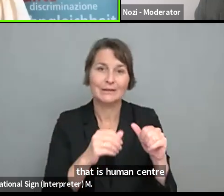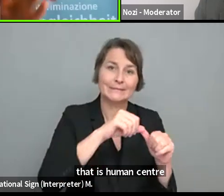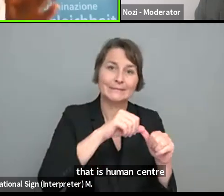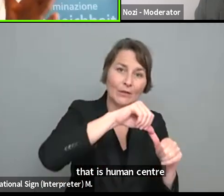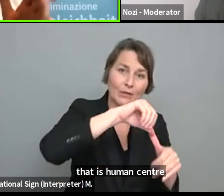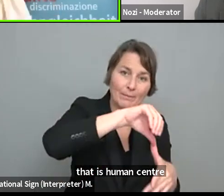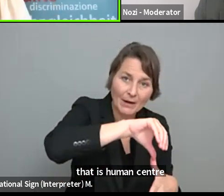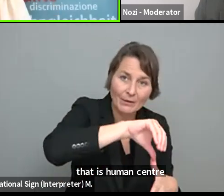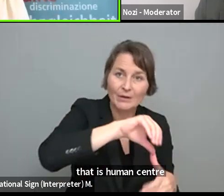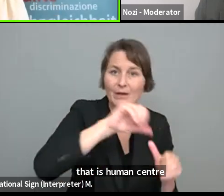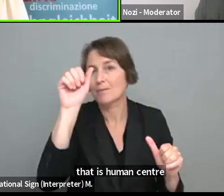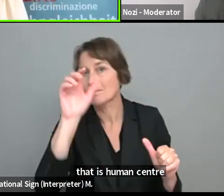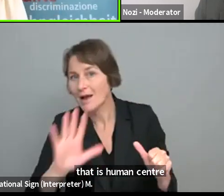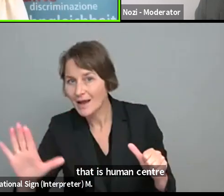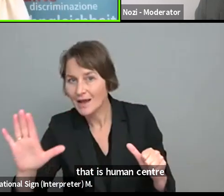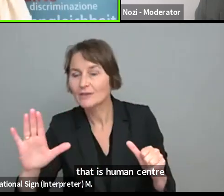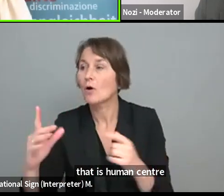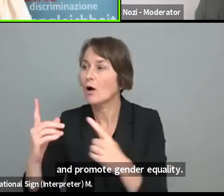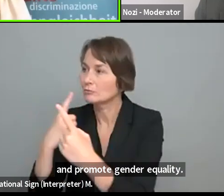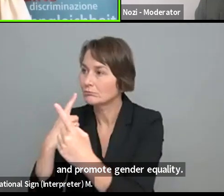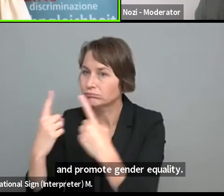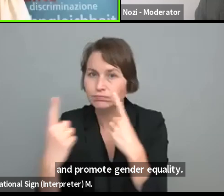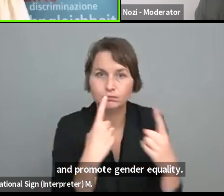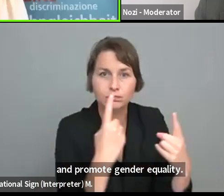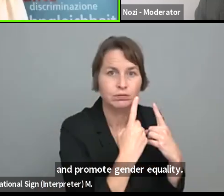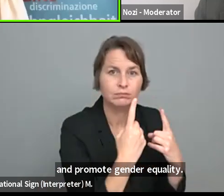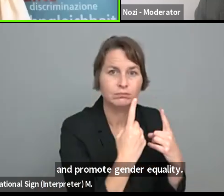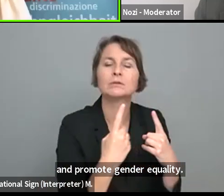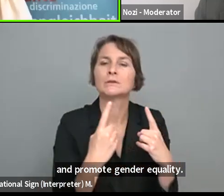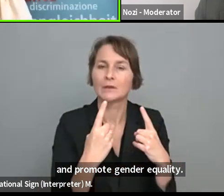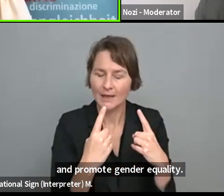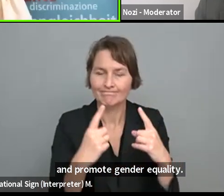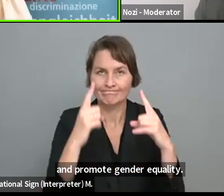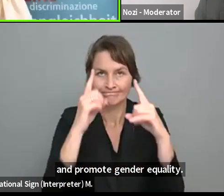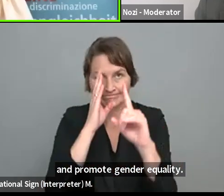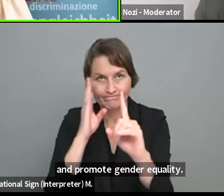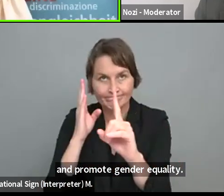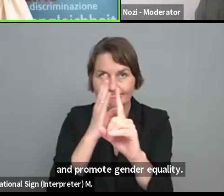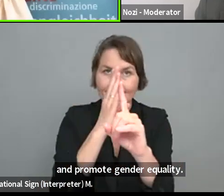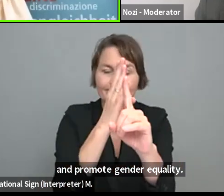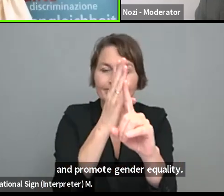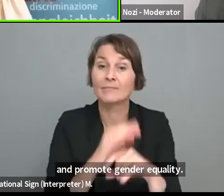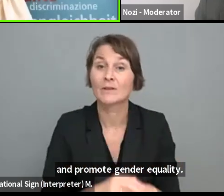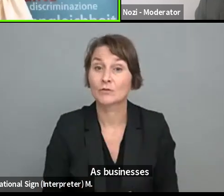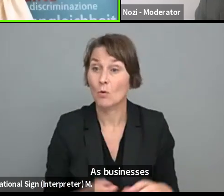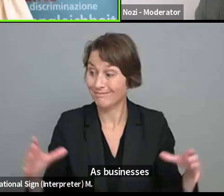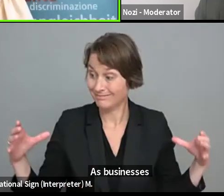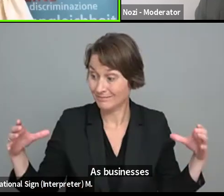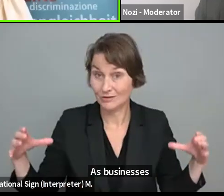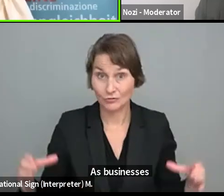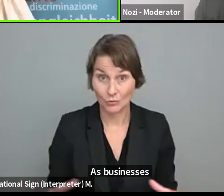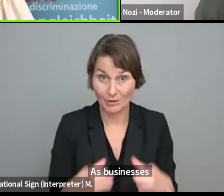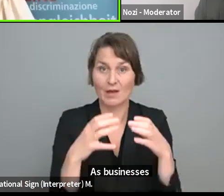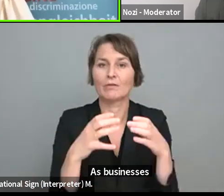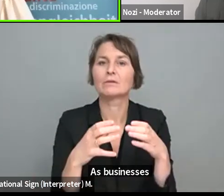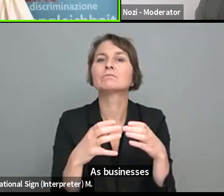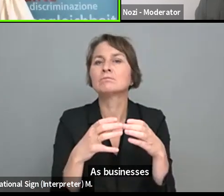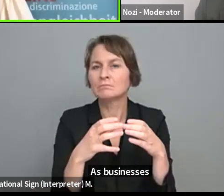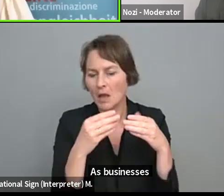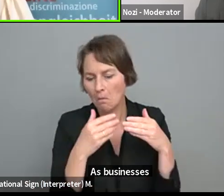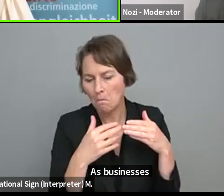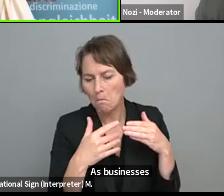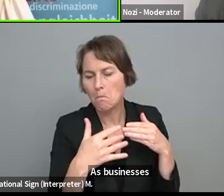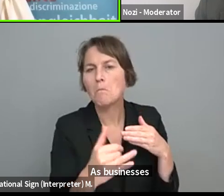It is only together that we can ensure that the response and recovery efforts lead to building